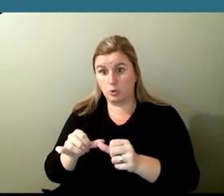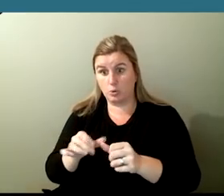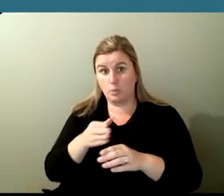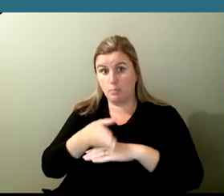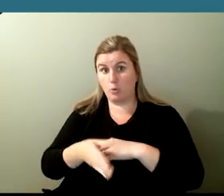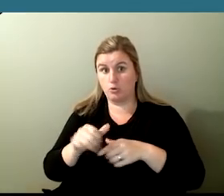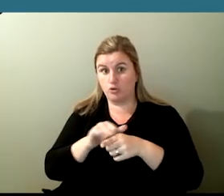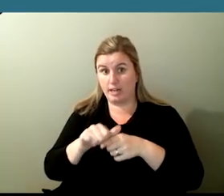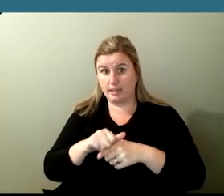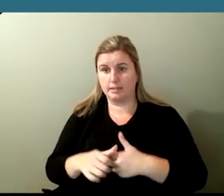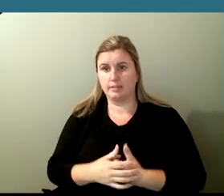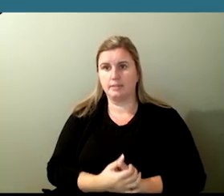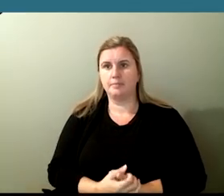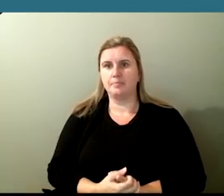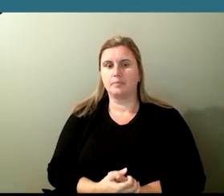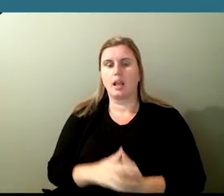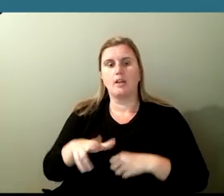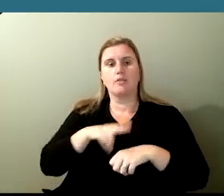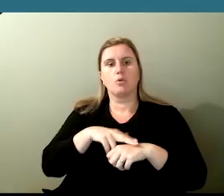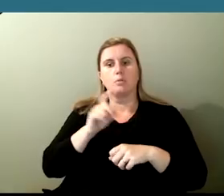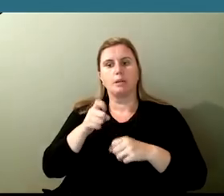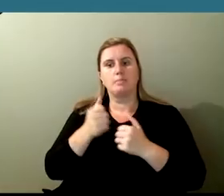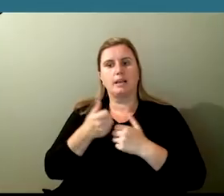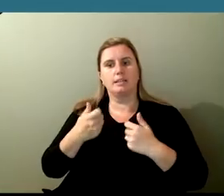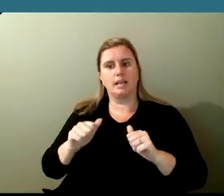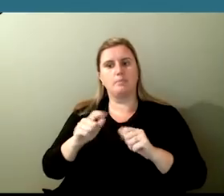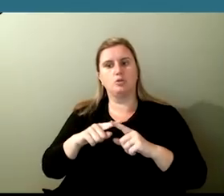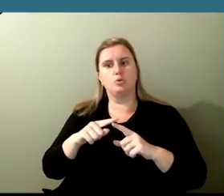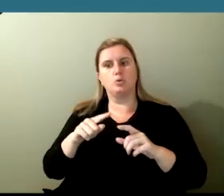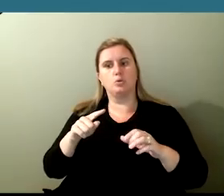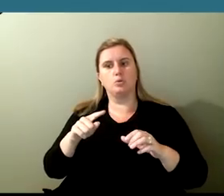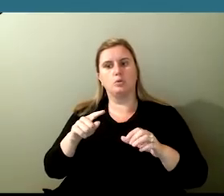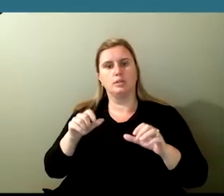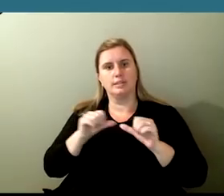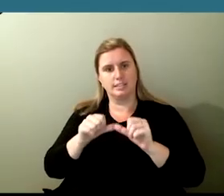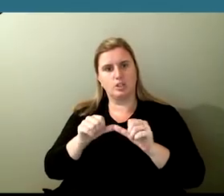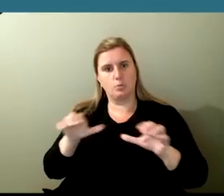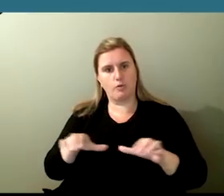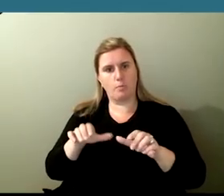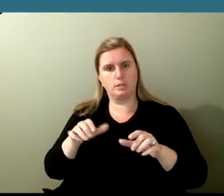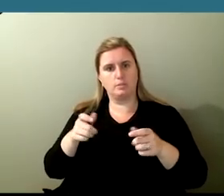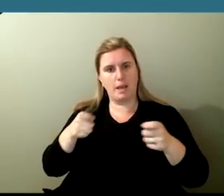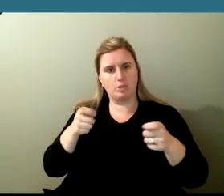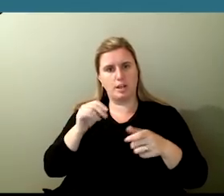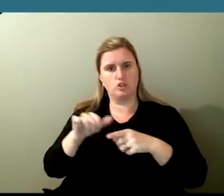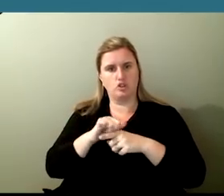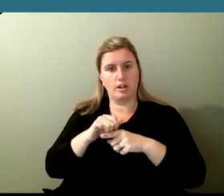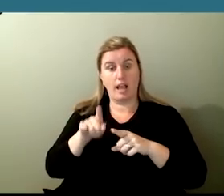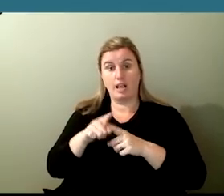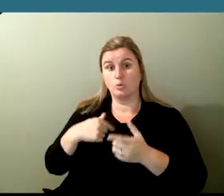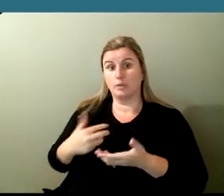post-training. And of course, we must make an attempt to continue performance management and training. So as we have collected